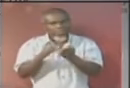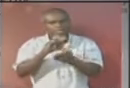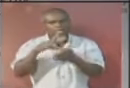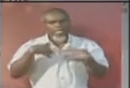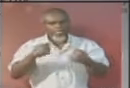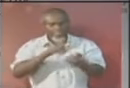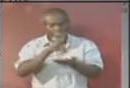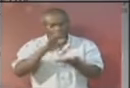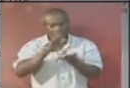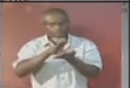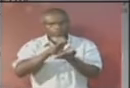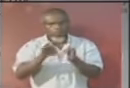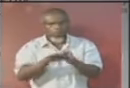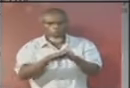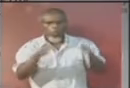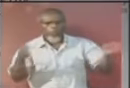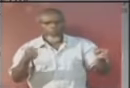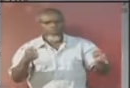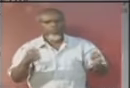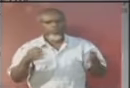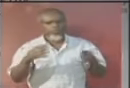questions.